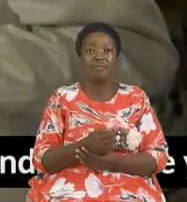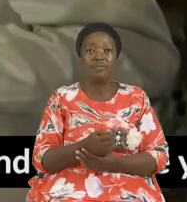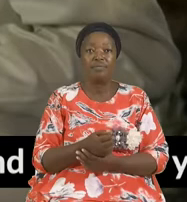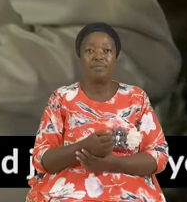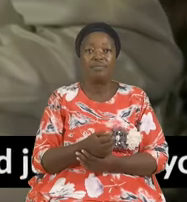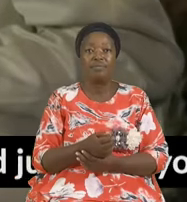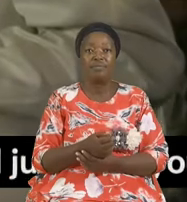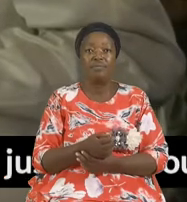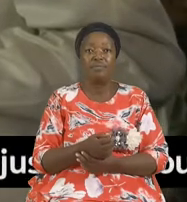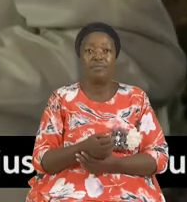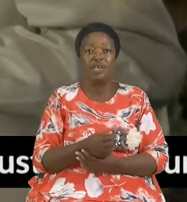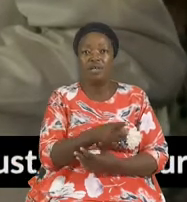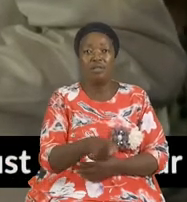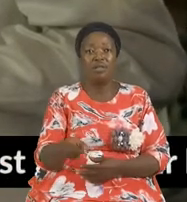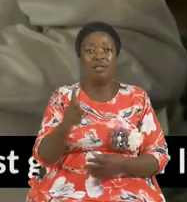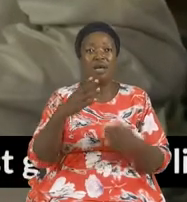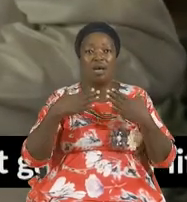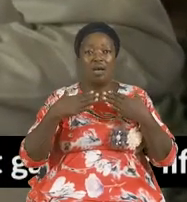Their phone numbers,